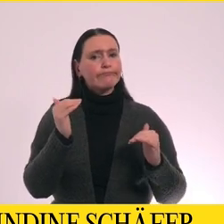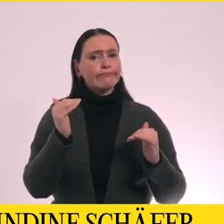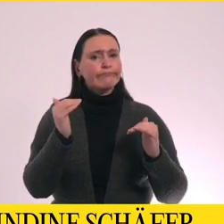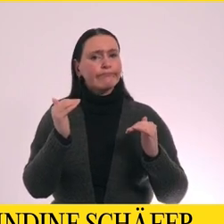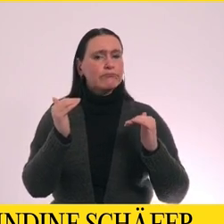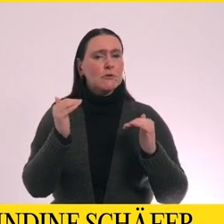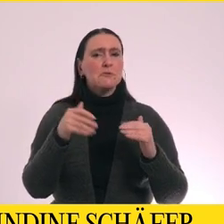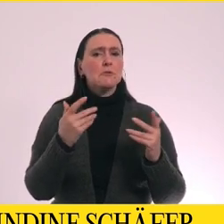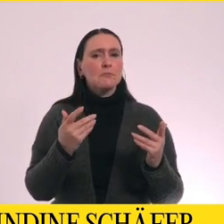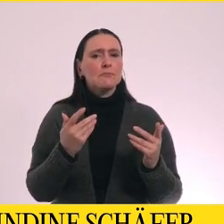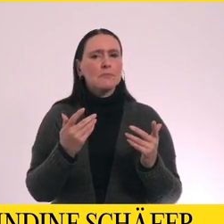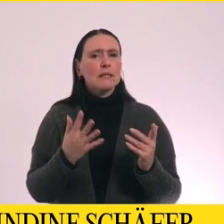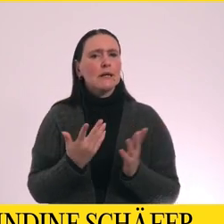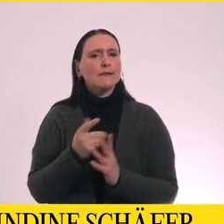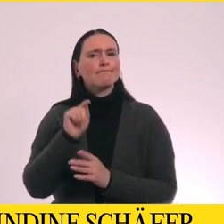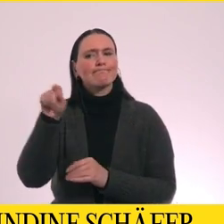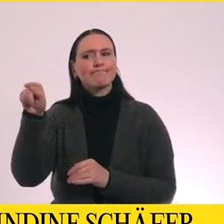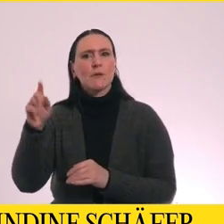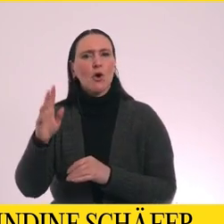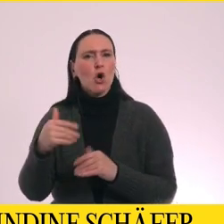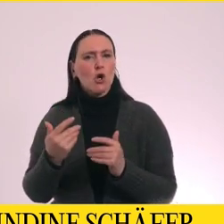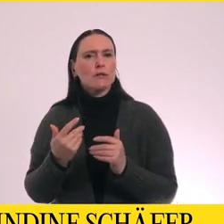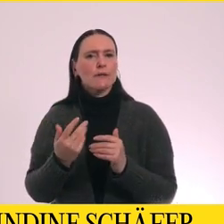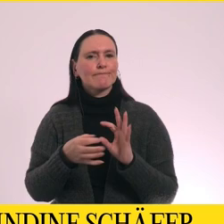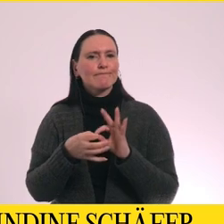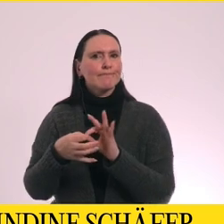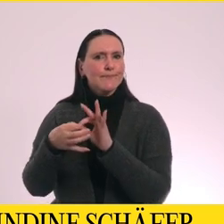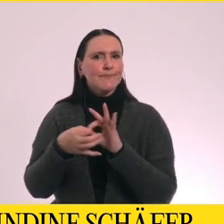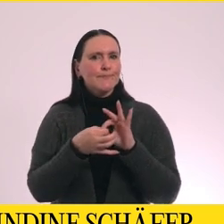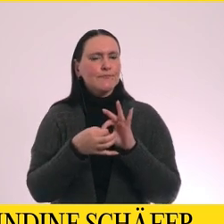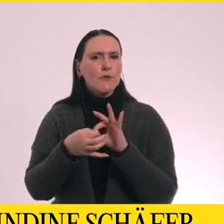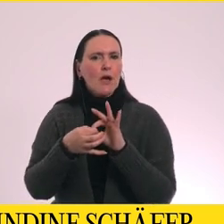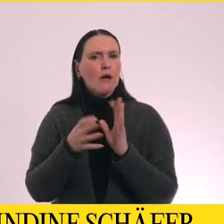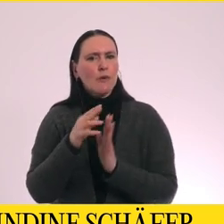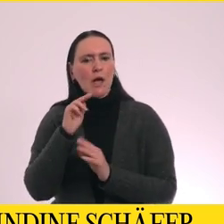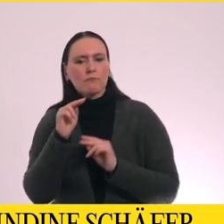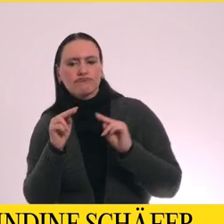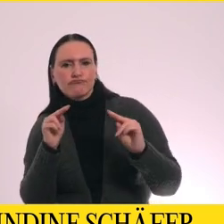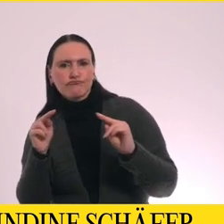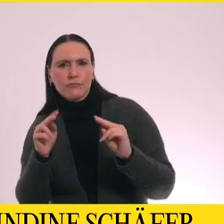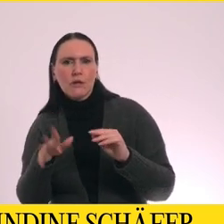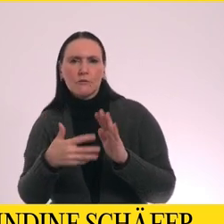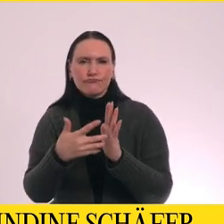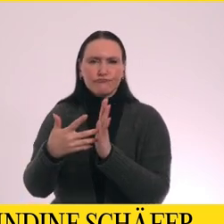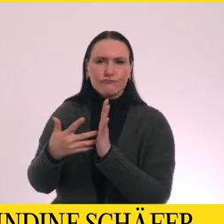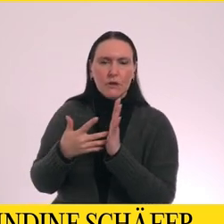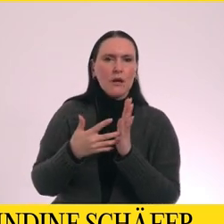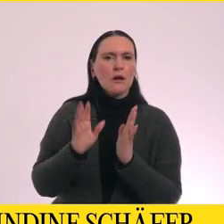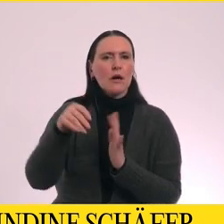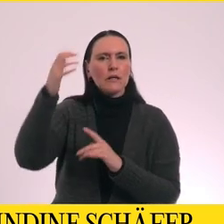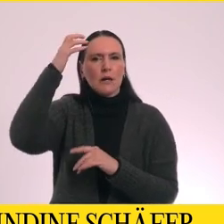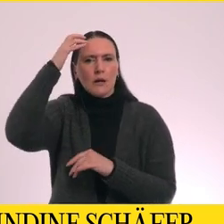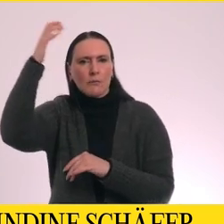external context and monitored that as we go, and need to keep an eye on political and